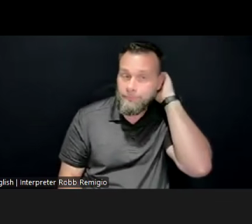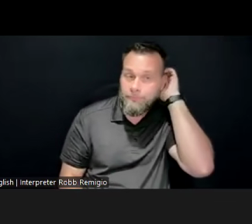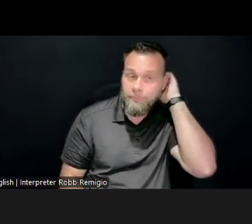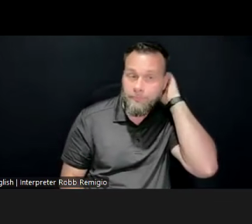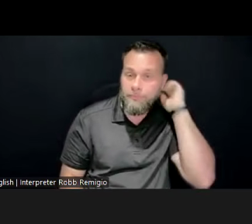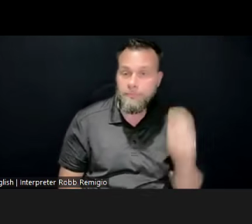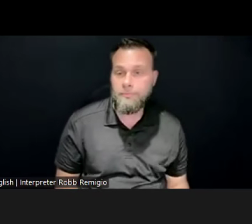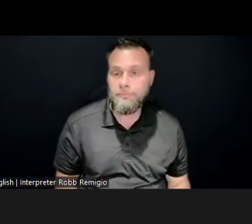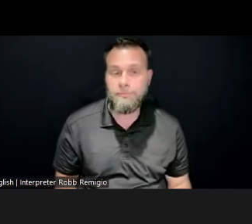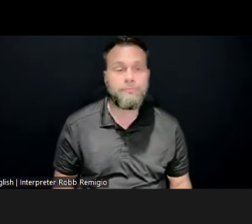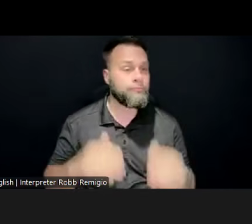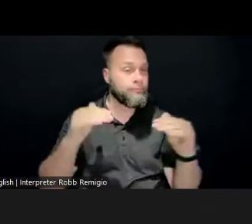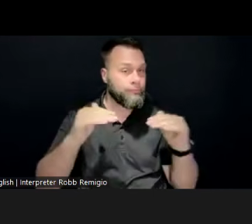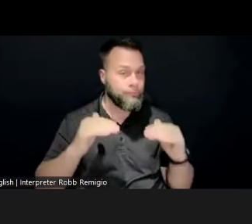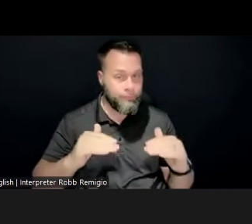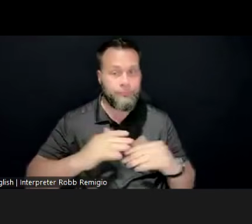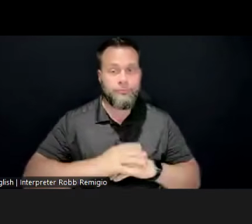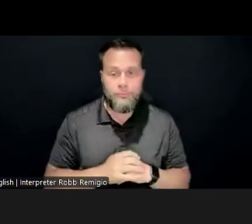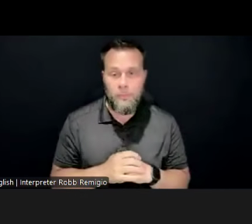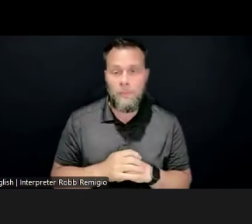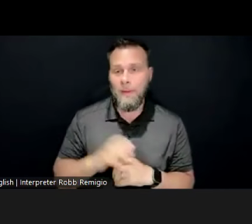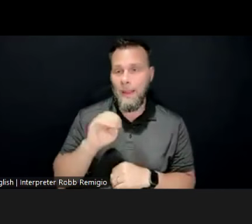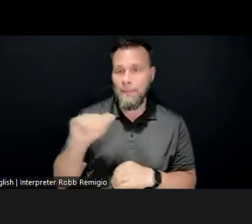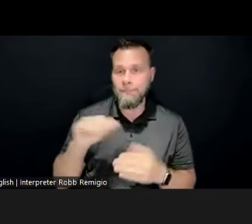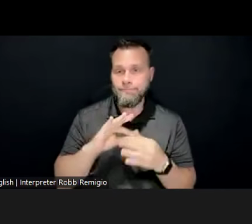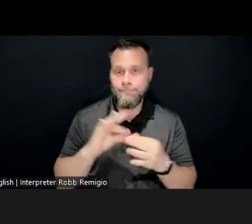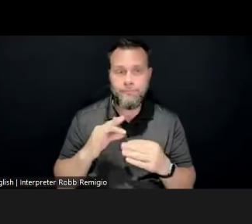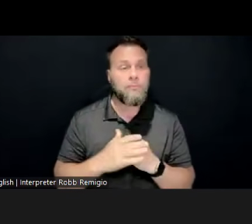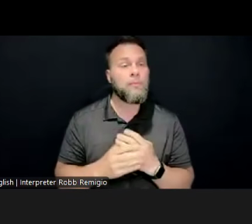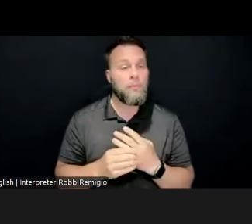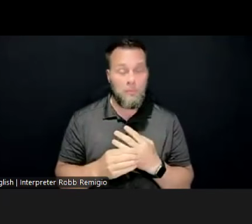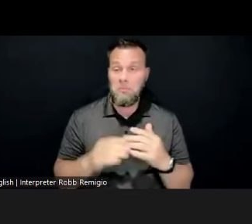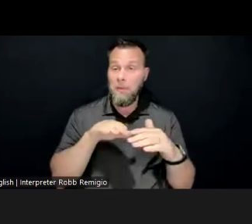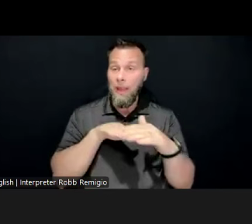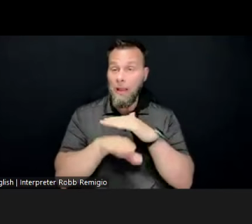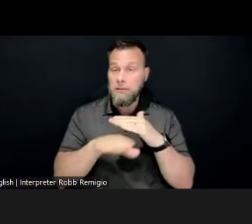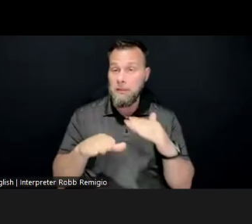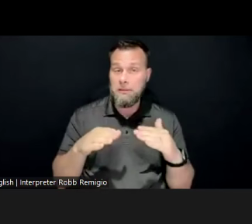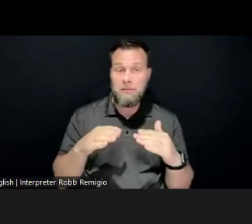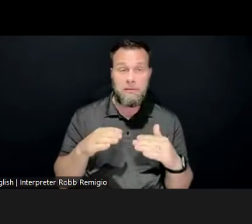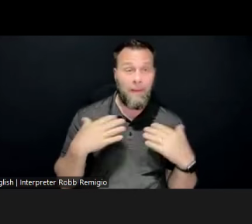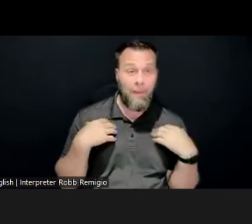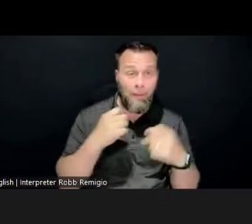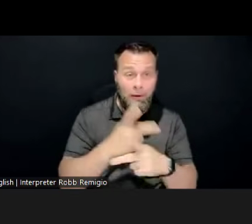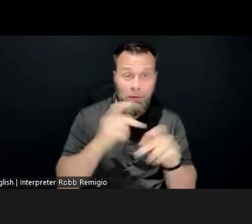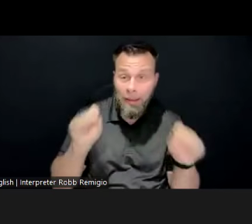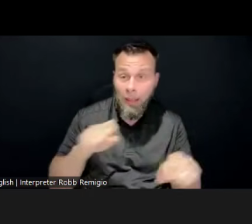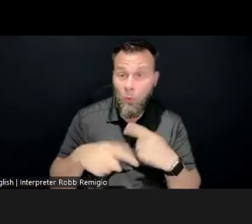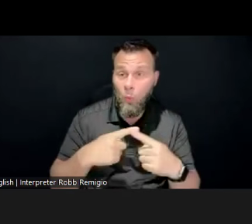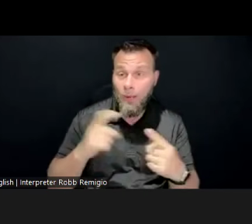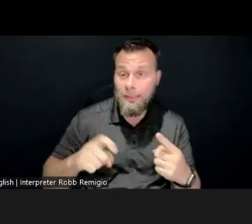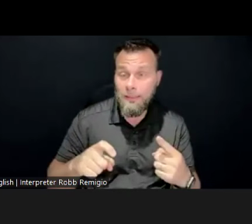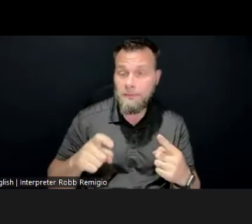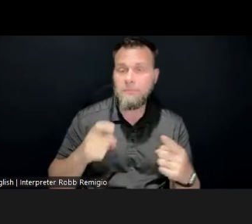So next, we also explored whether young people could access mental health care when they needed it, comparing again access among